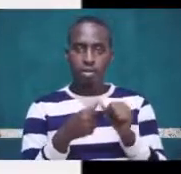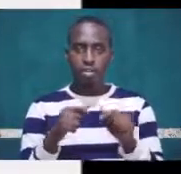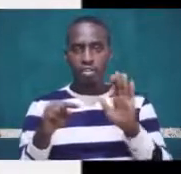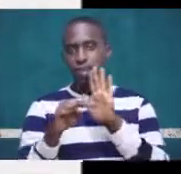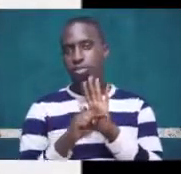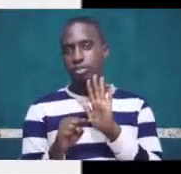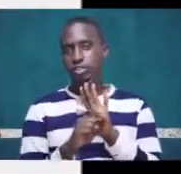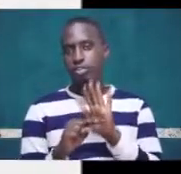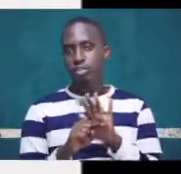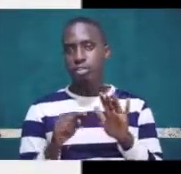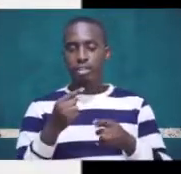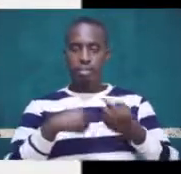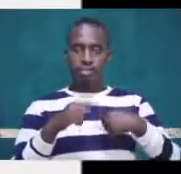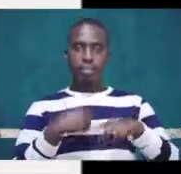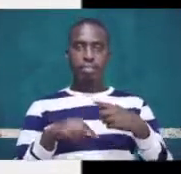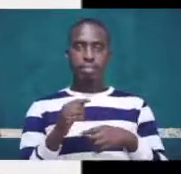substitution